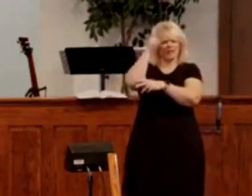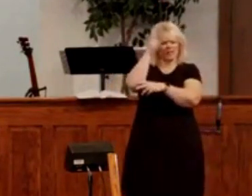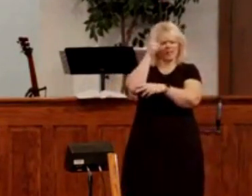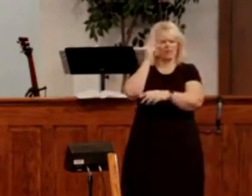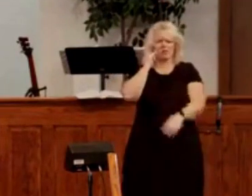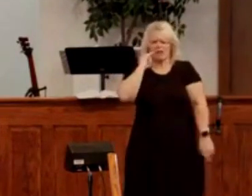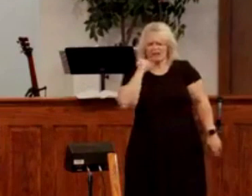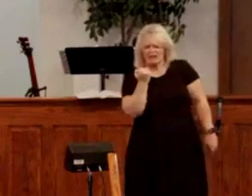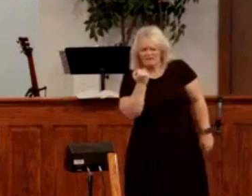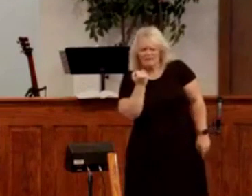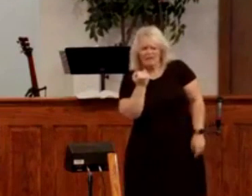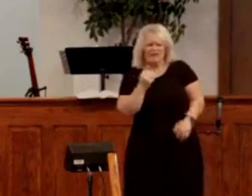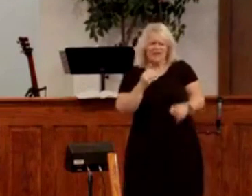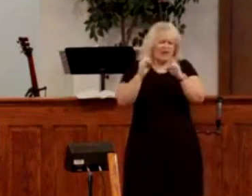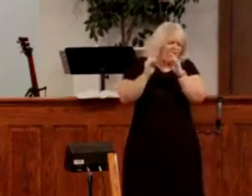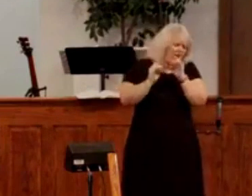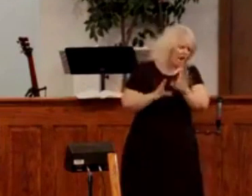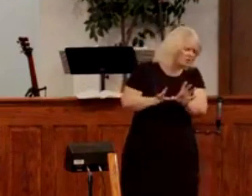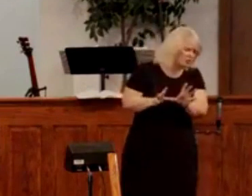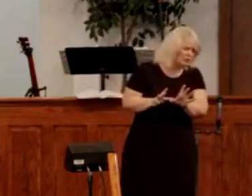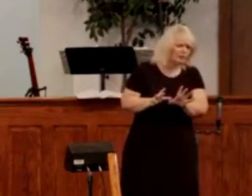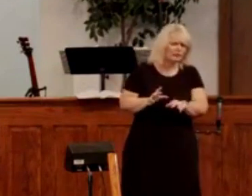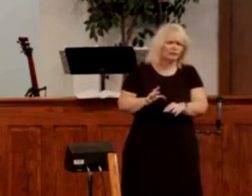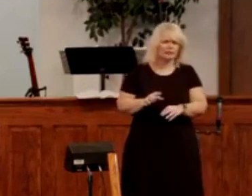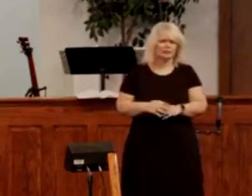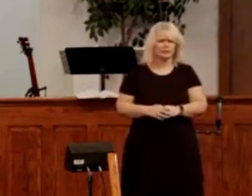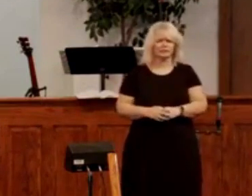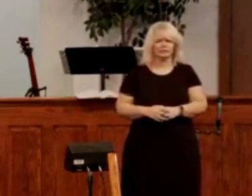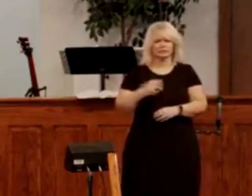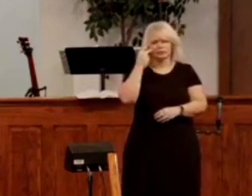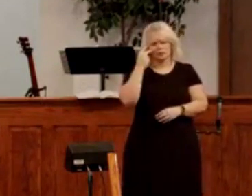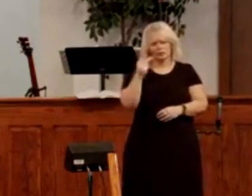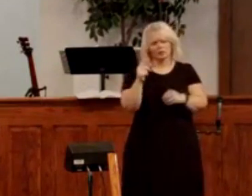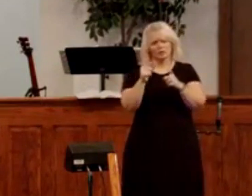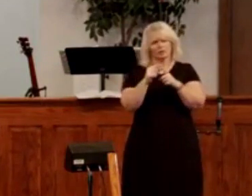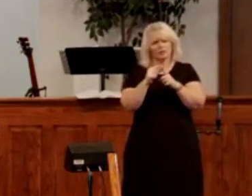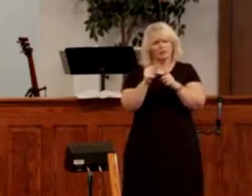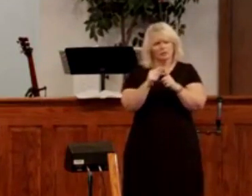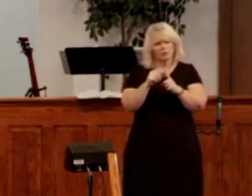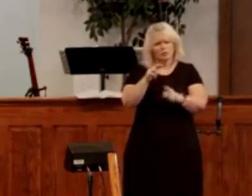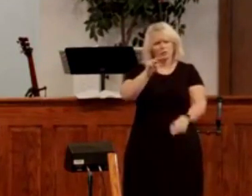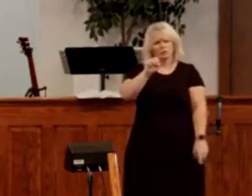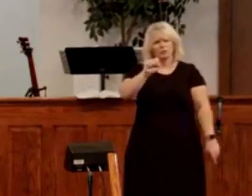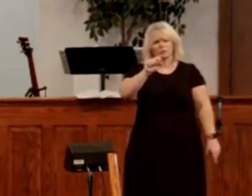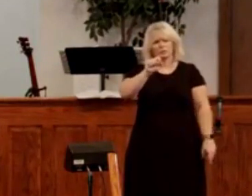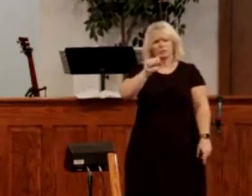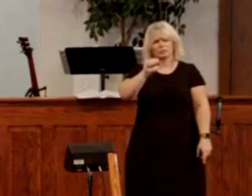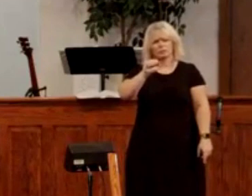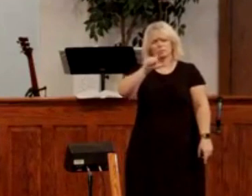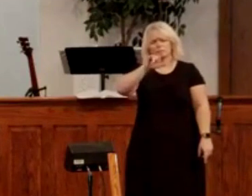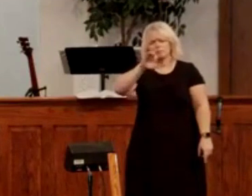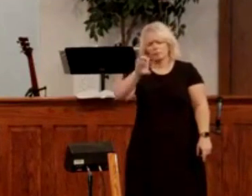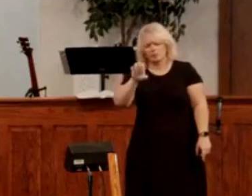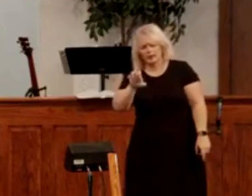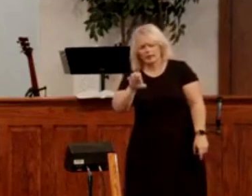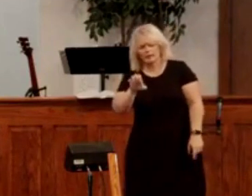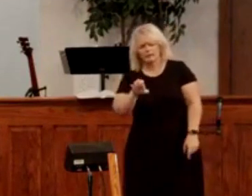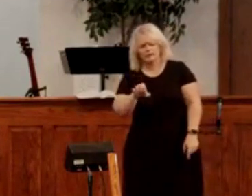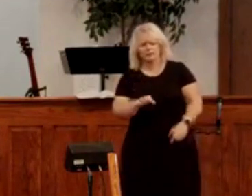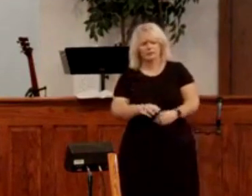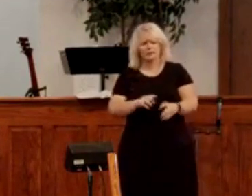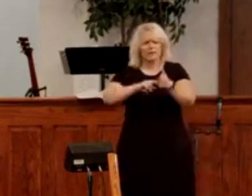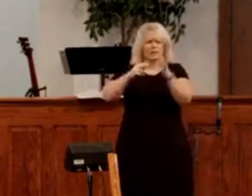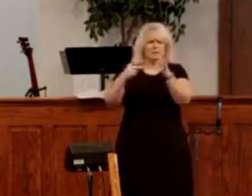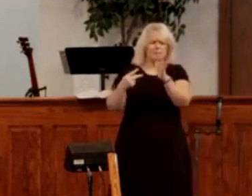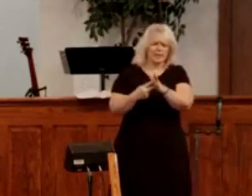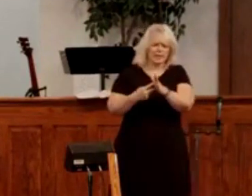and hatred. You can see the word malice in some of your translations as well. It's just as appropriate. The literal